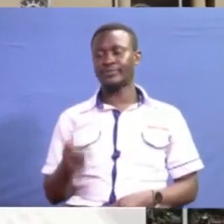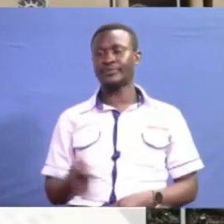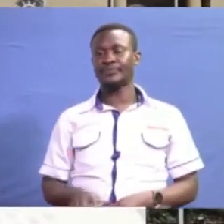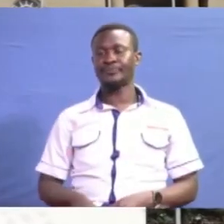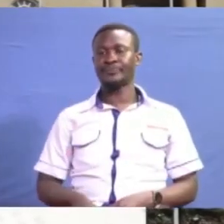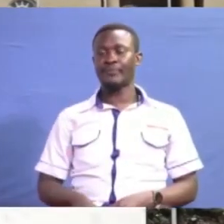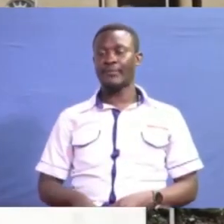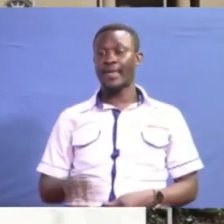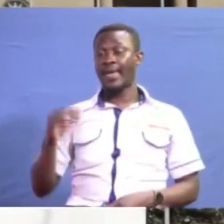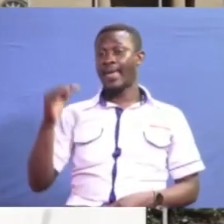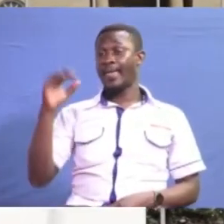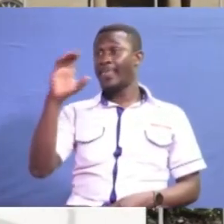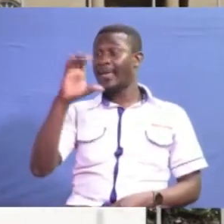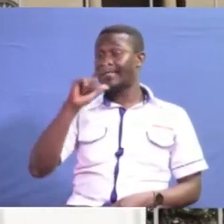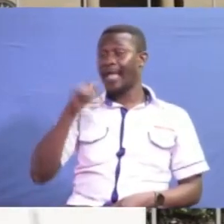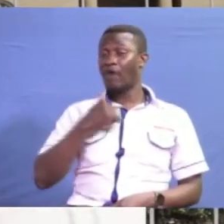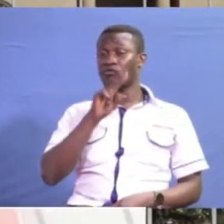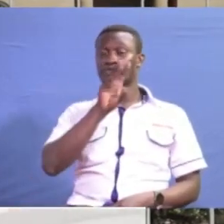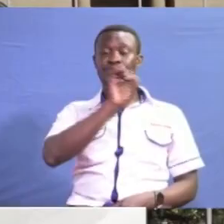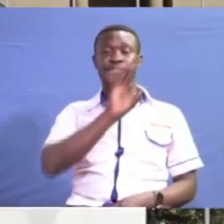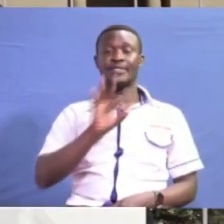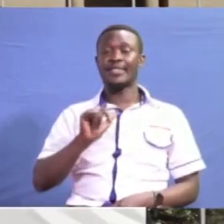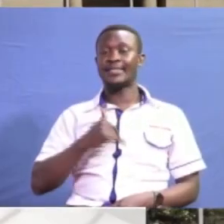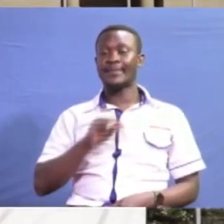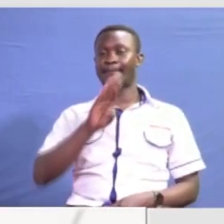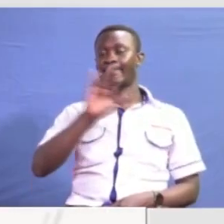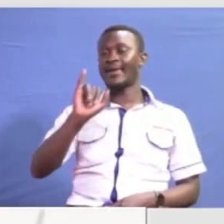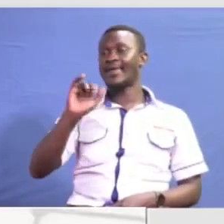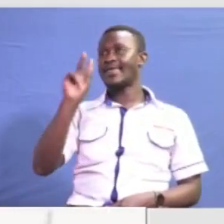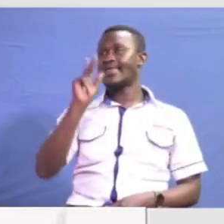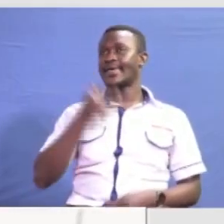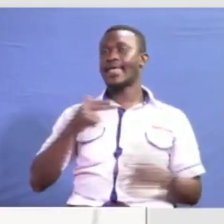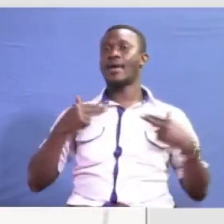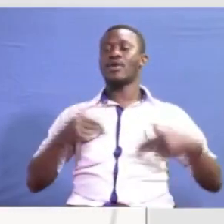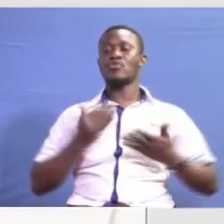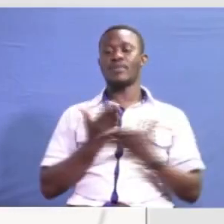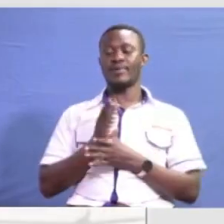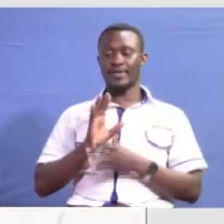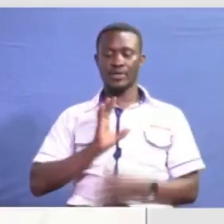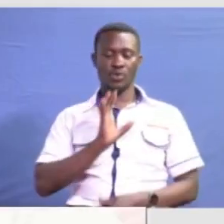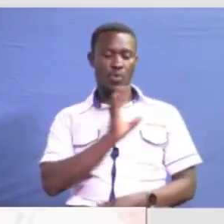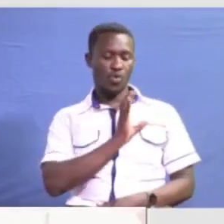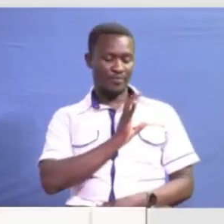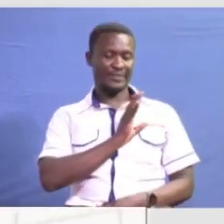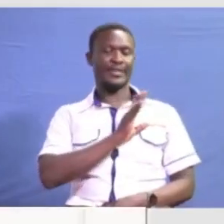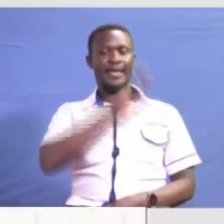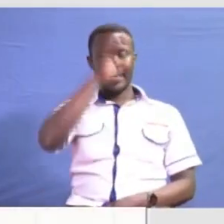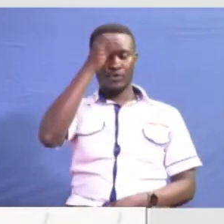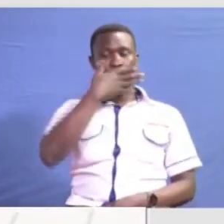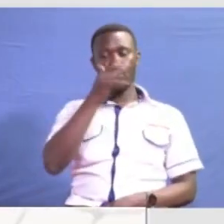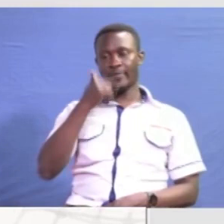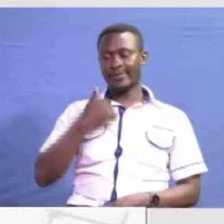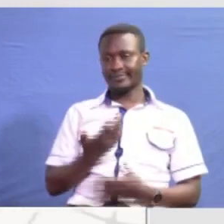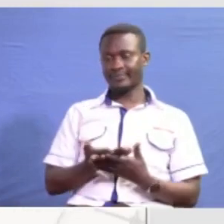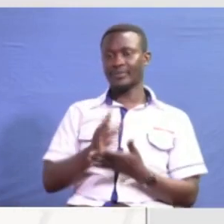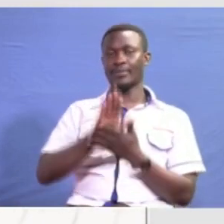lawsuit, initiated on October 13, 2023, by the Kenyan Human Rights Commission, the Elimu Bora Working Group, Boaz